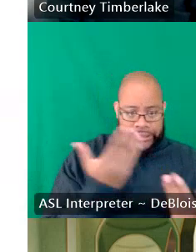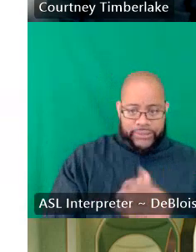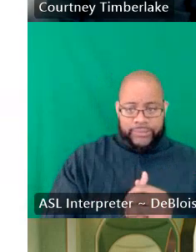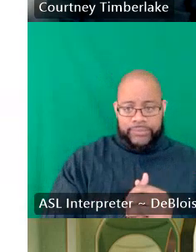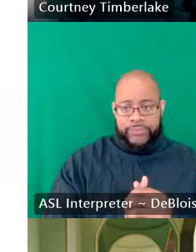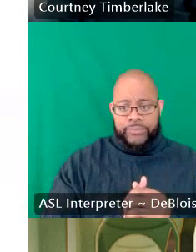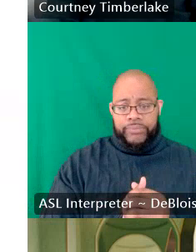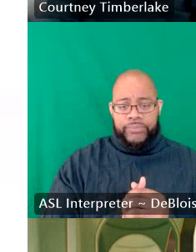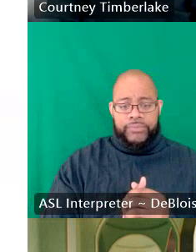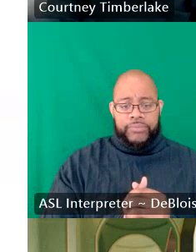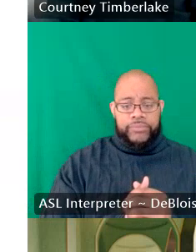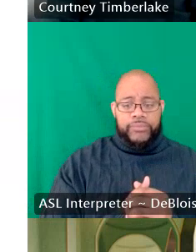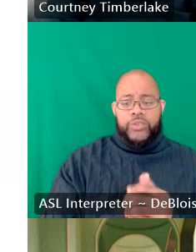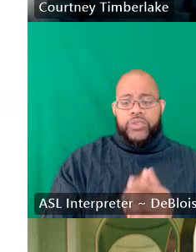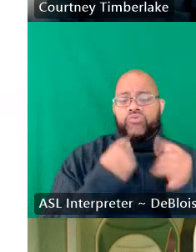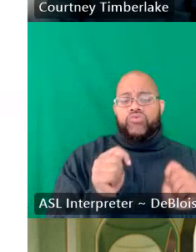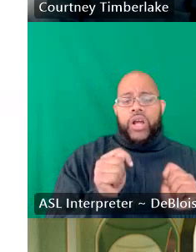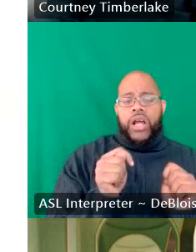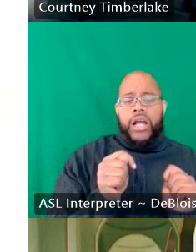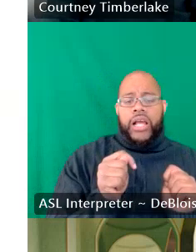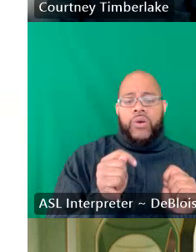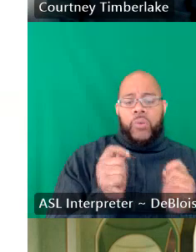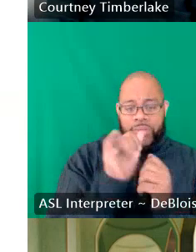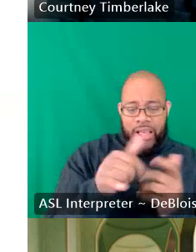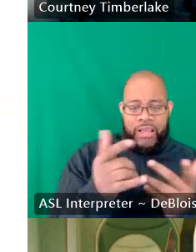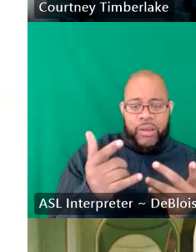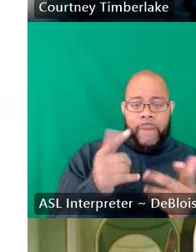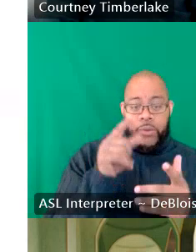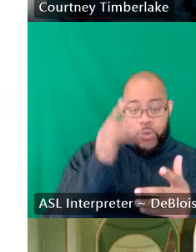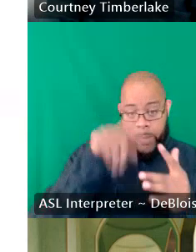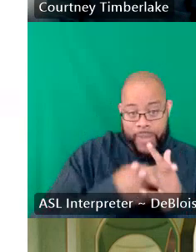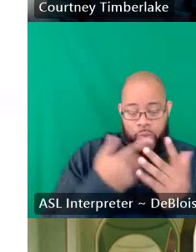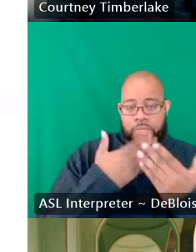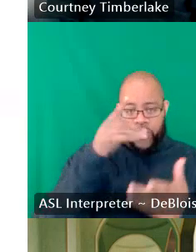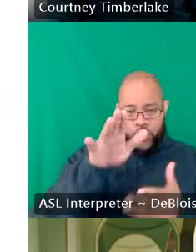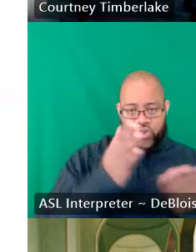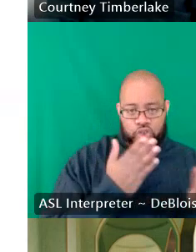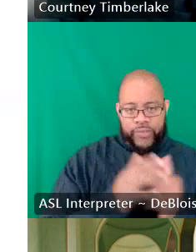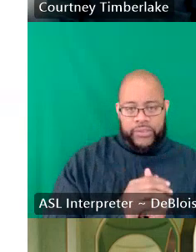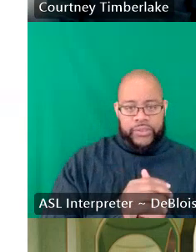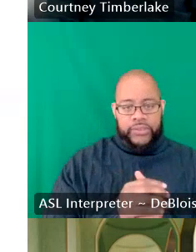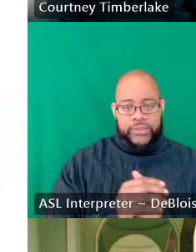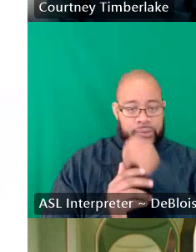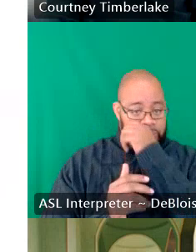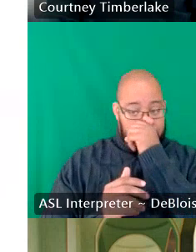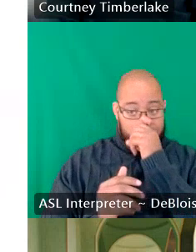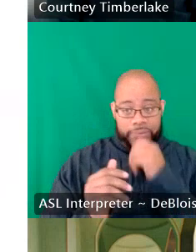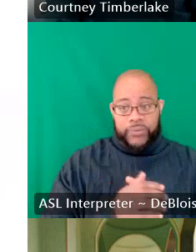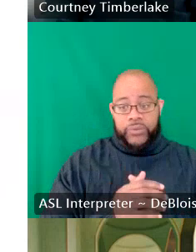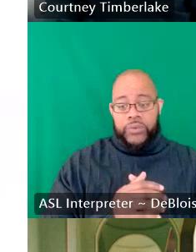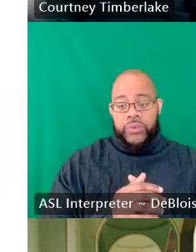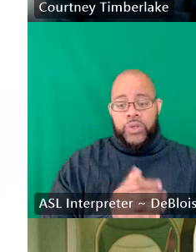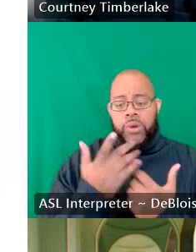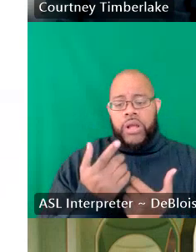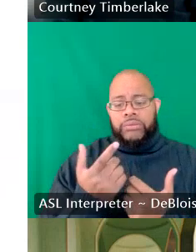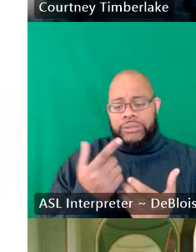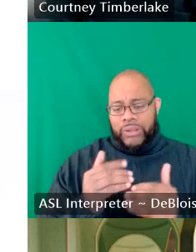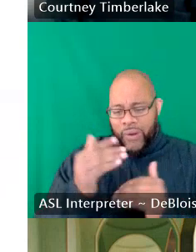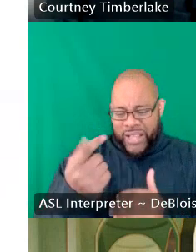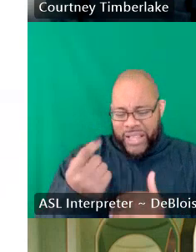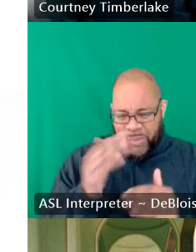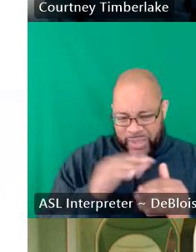So we'll try and end with that too, but please know at the beginning, we thank you for your service. And Courtney, I went a little all over, not quite just on